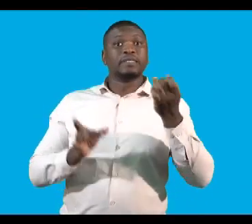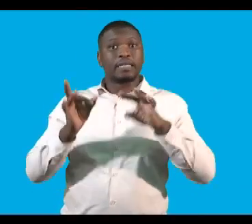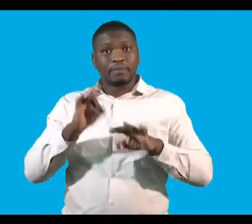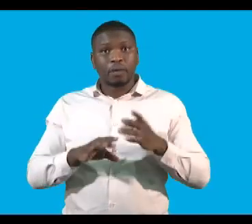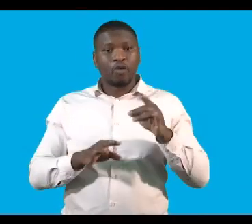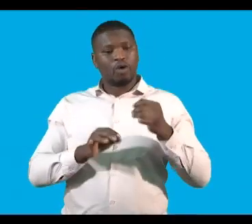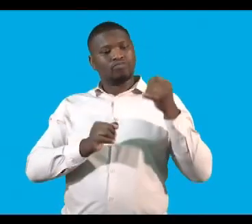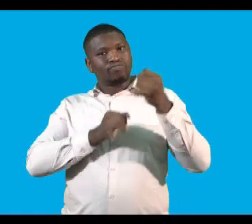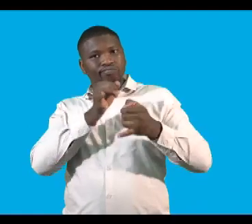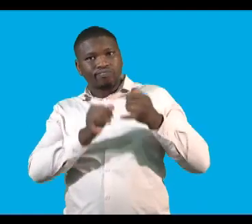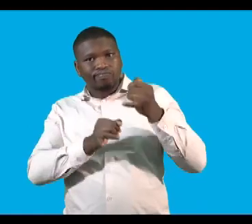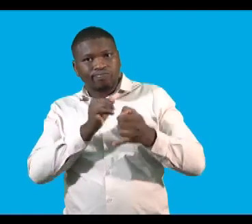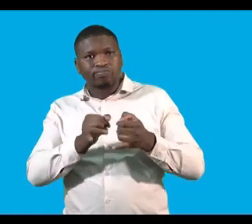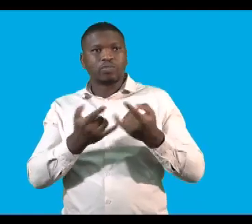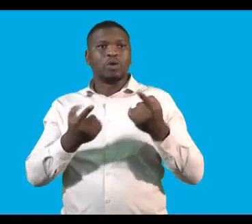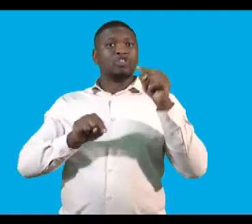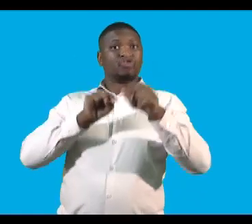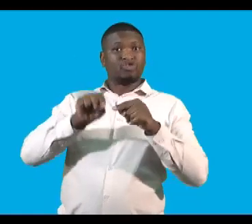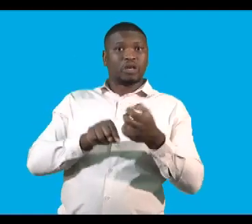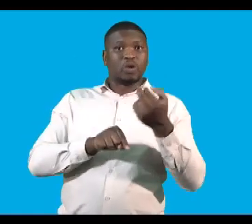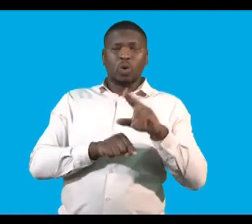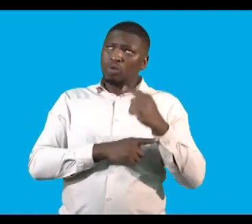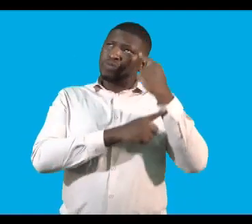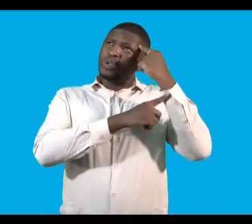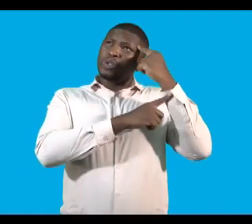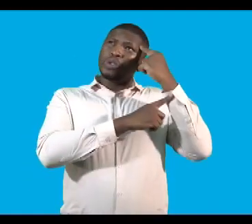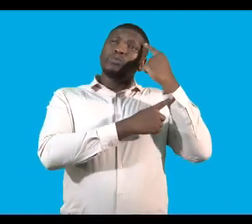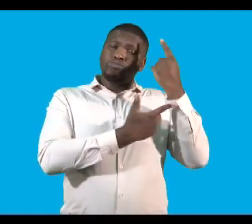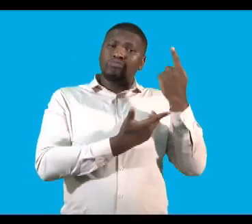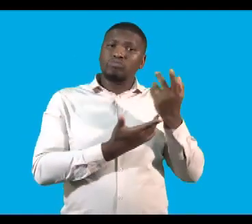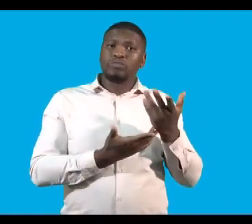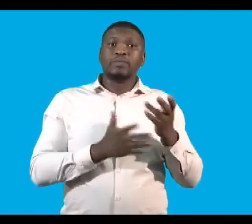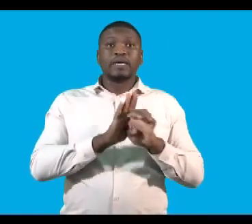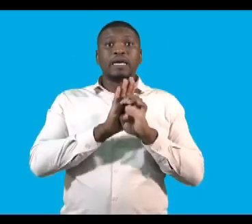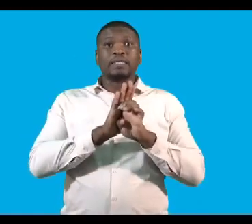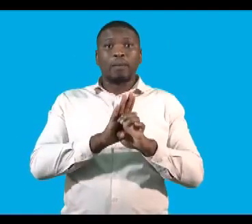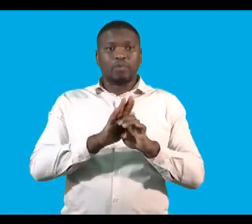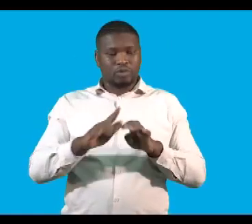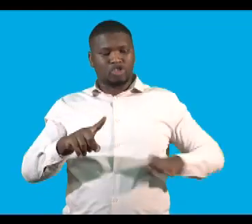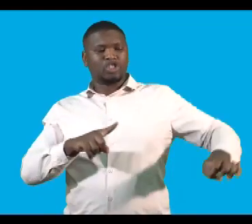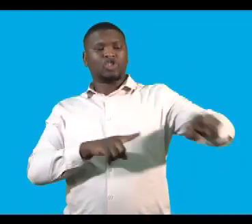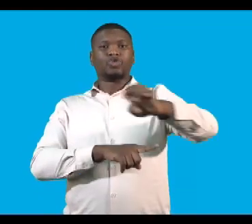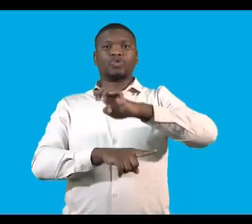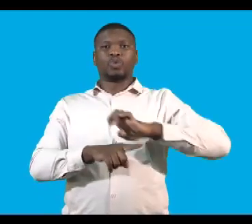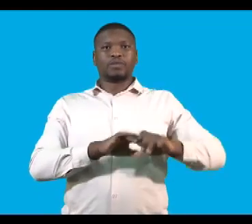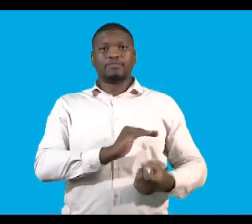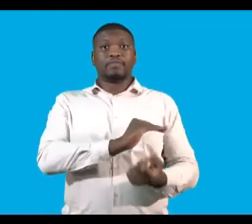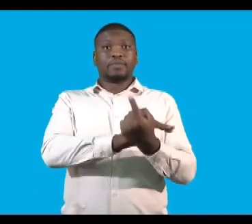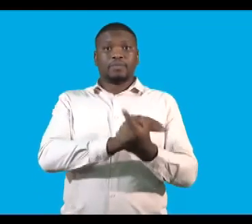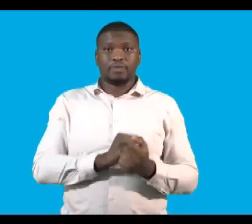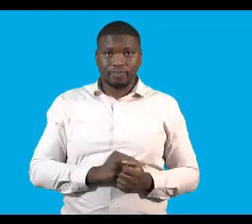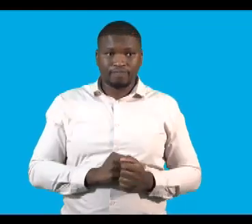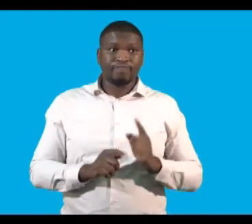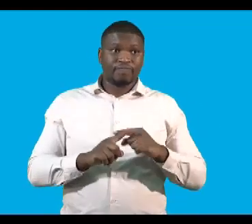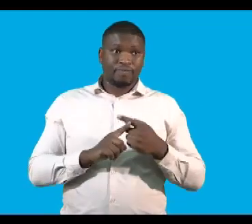to criticize or provoke thought. So our first example over here is an example of situational irony.